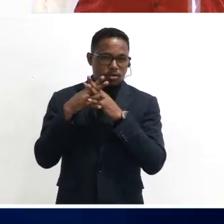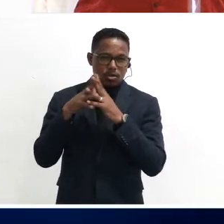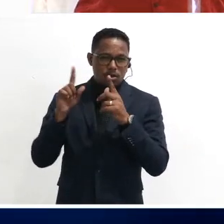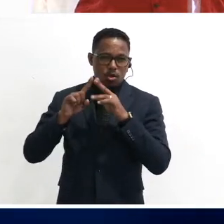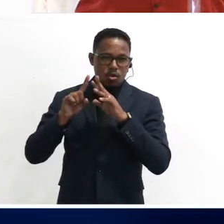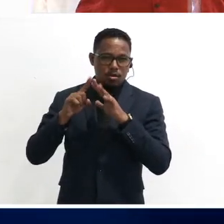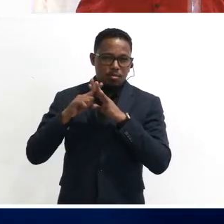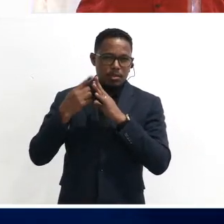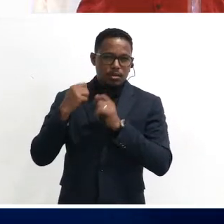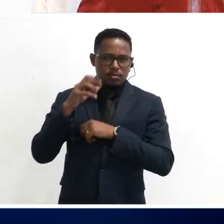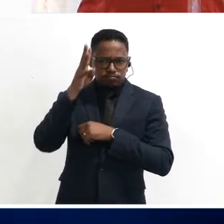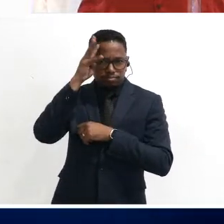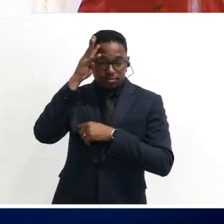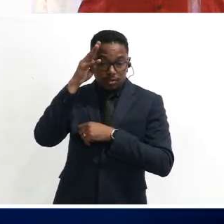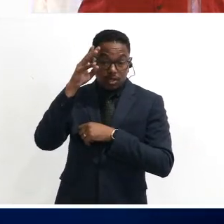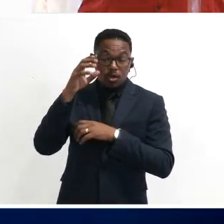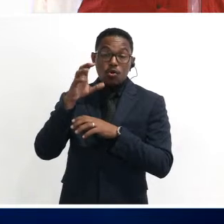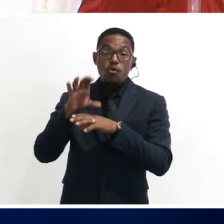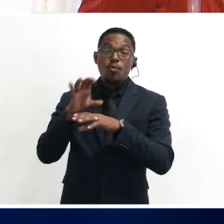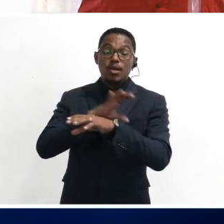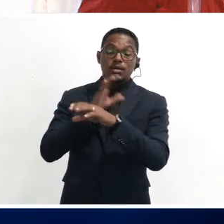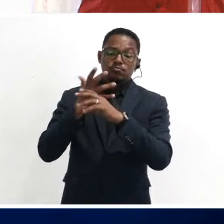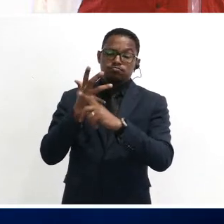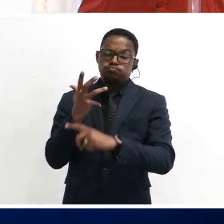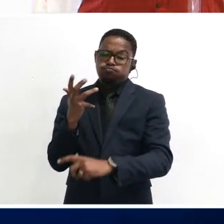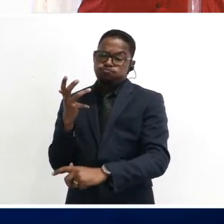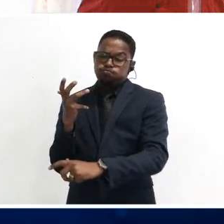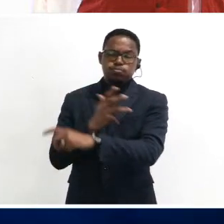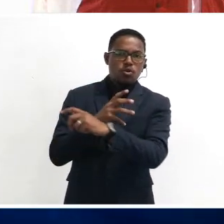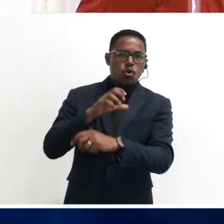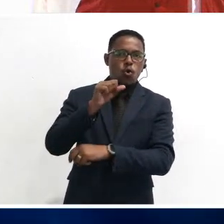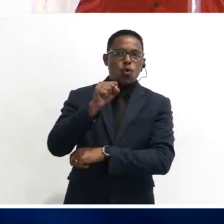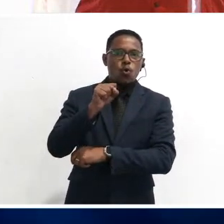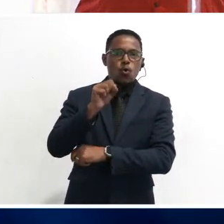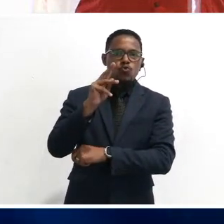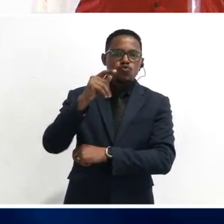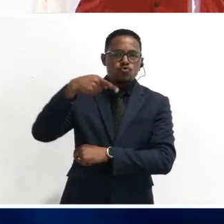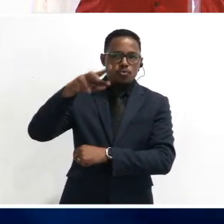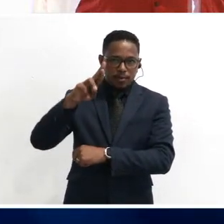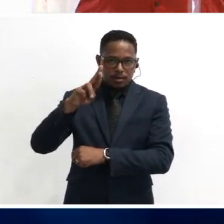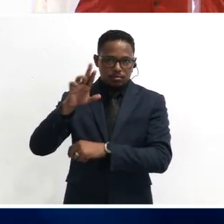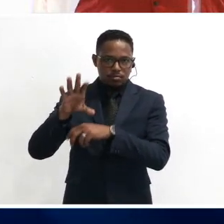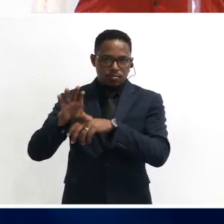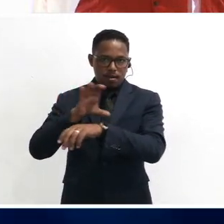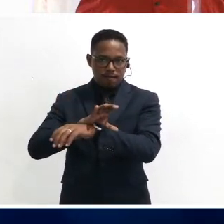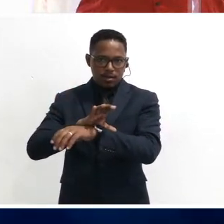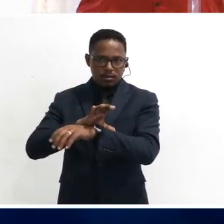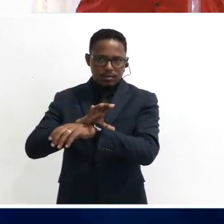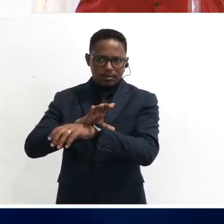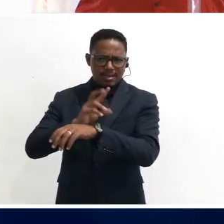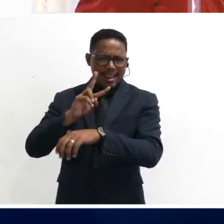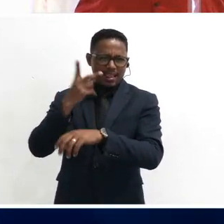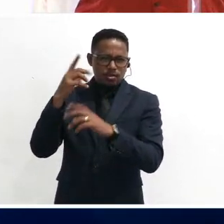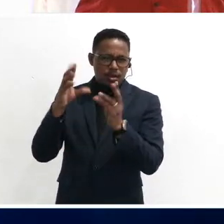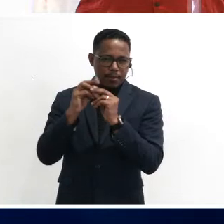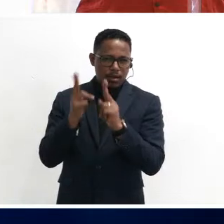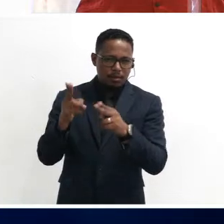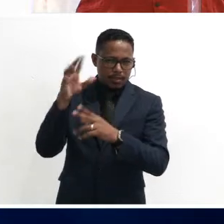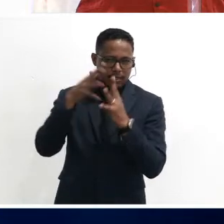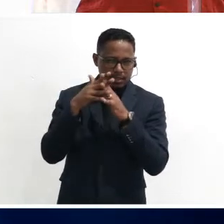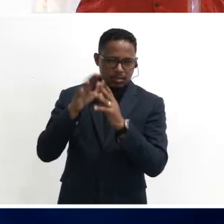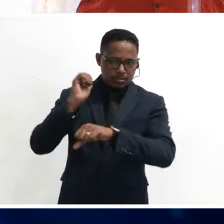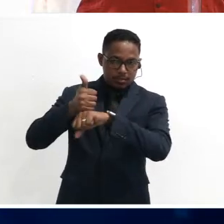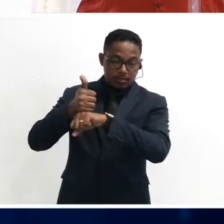second fastest supercomputer. But again, the statistics here, right? So 47